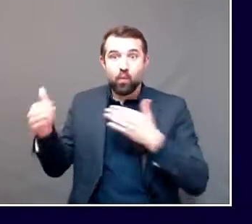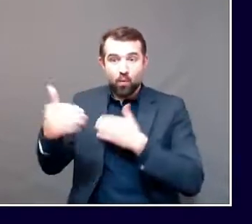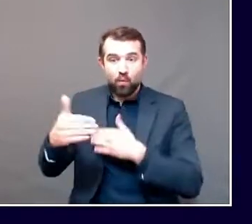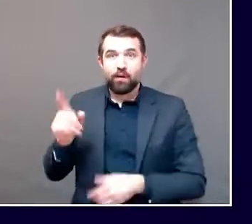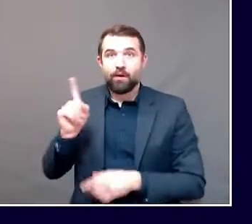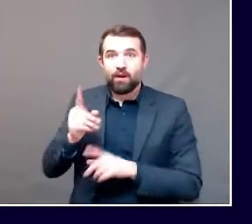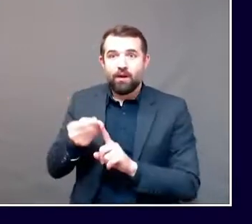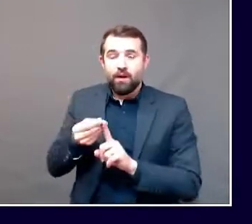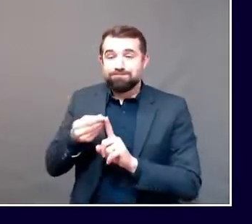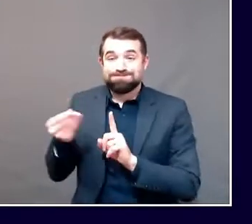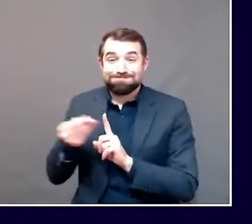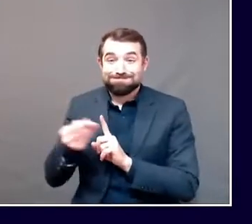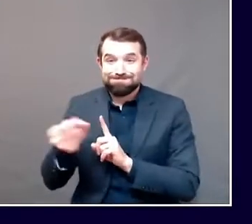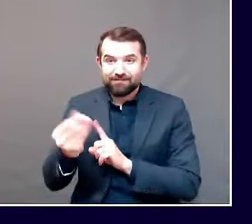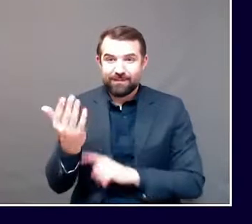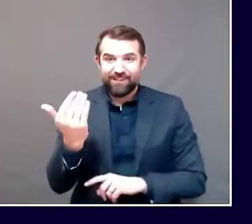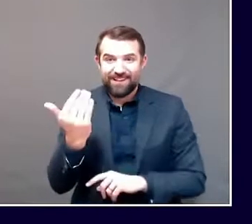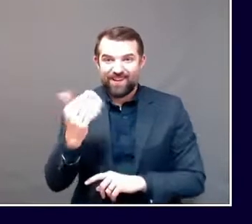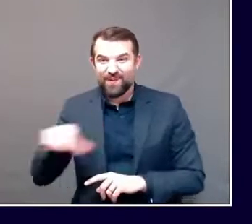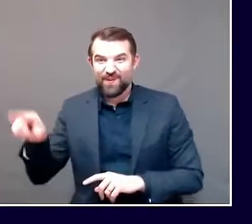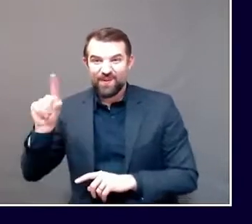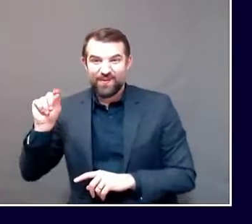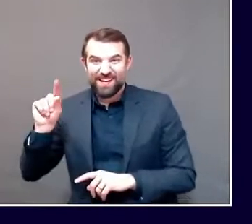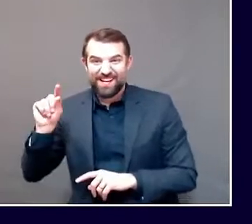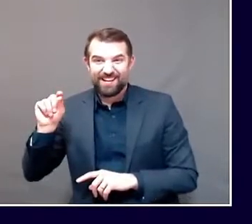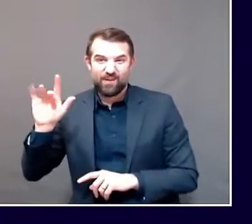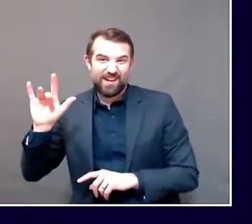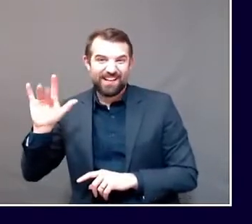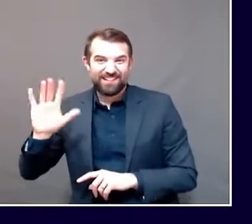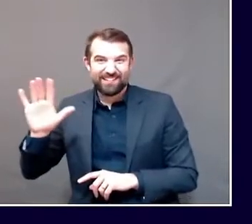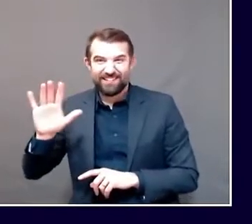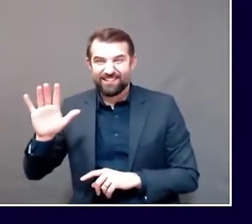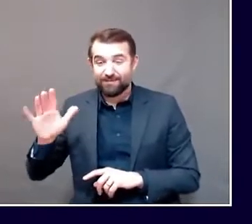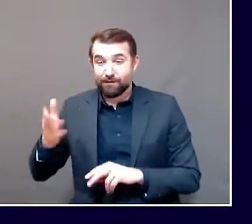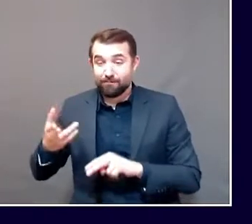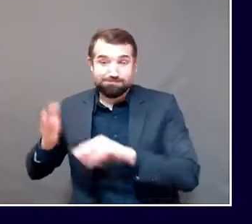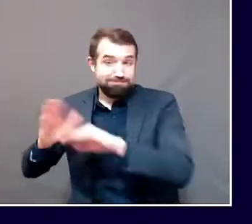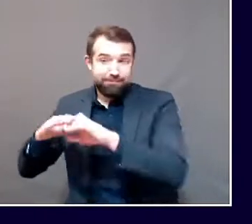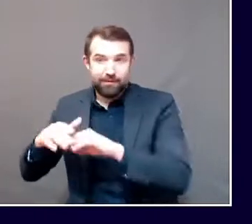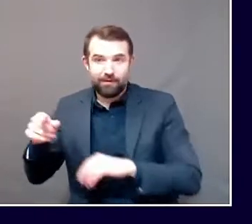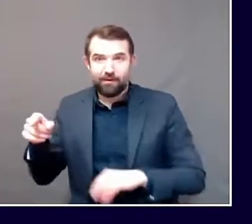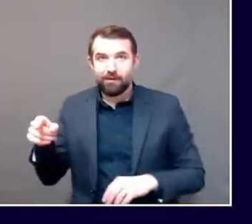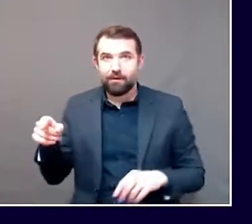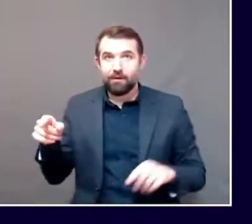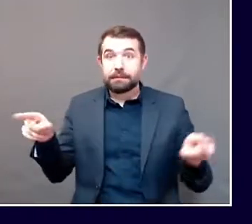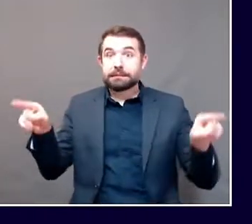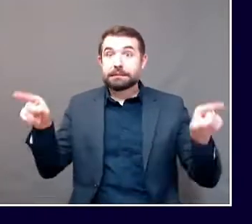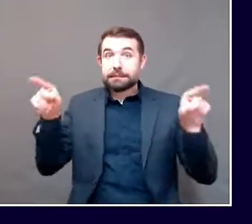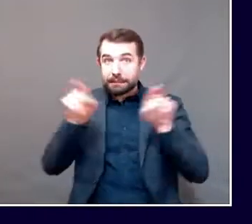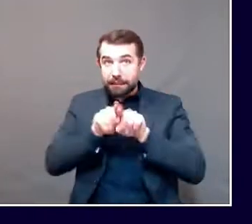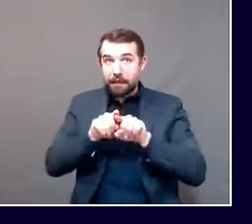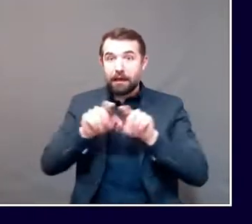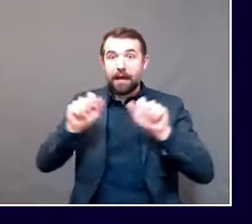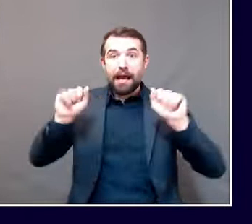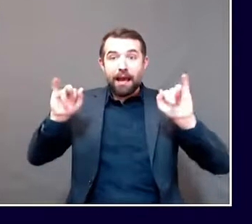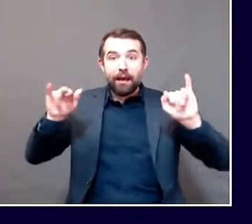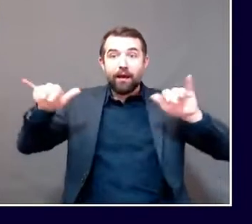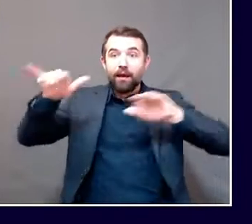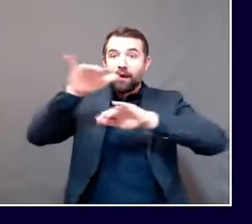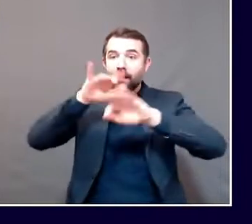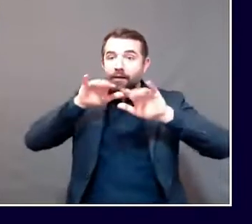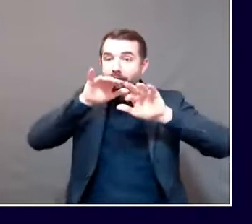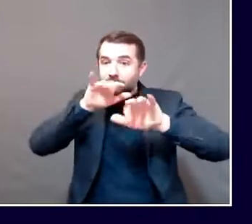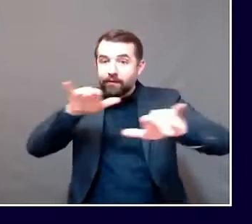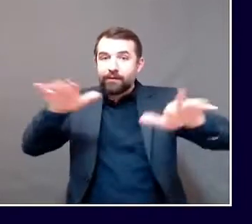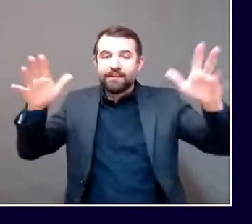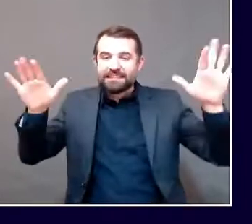through respiratory droplets. It's just better at spreading once it gets to the person it's spreading to. It